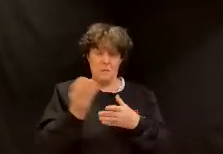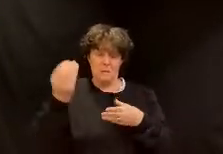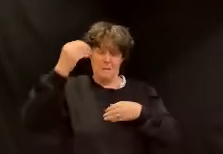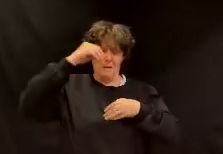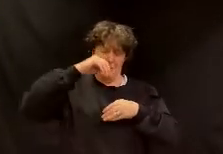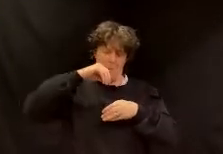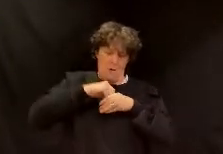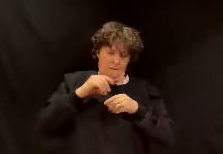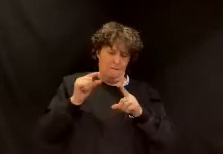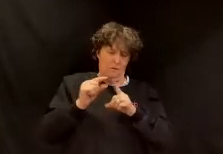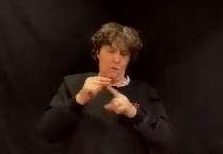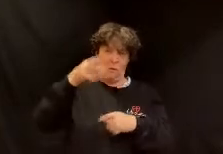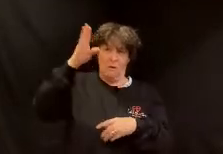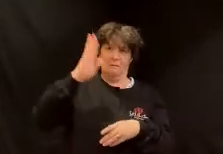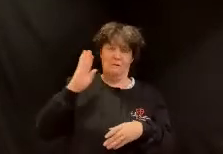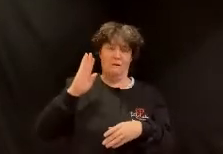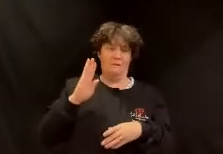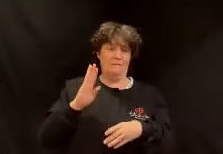Word of God.